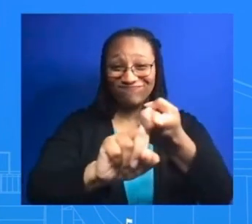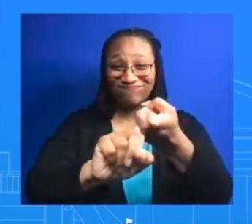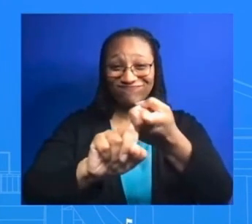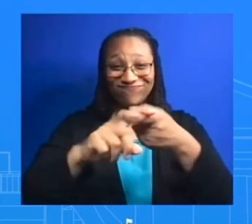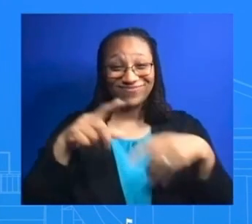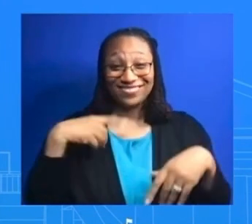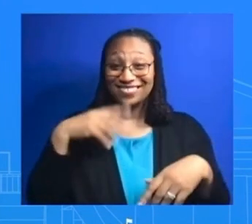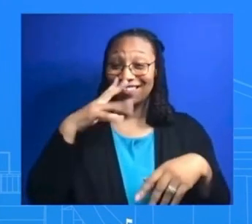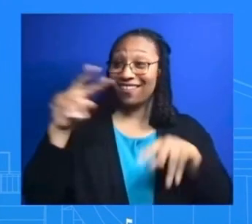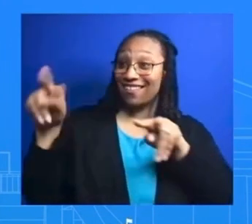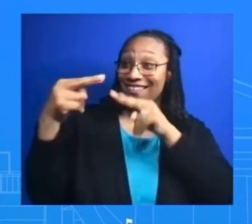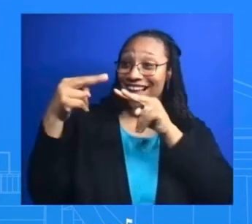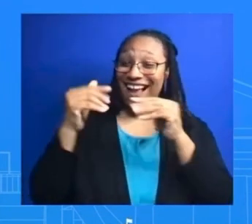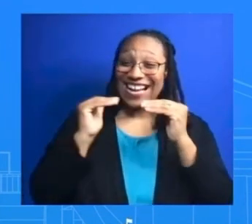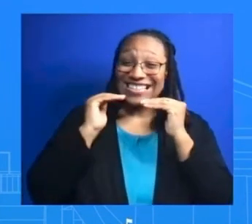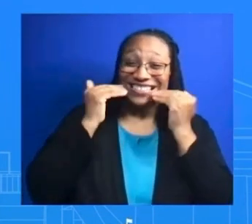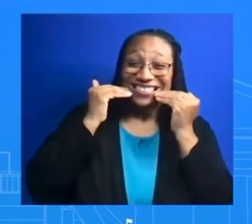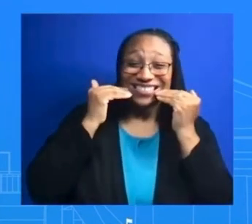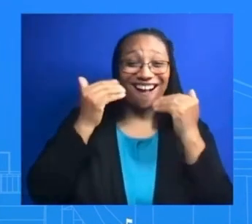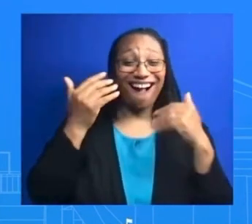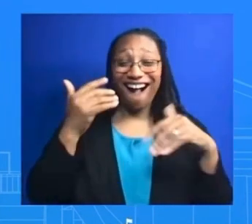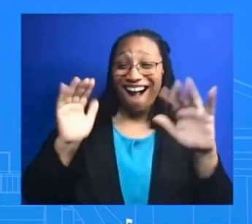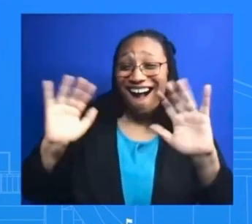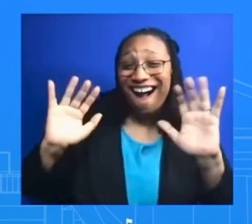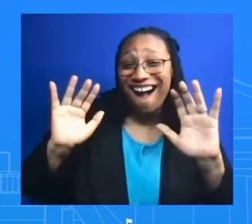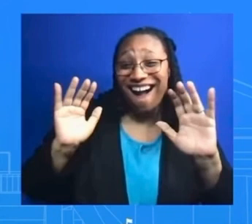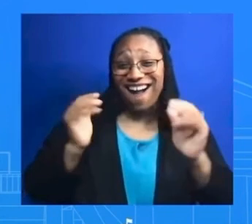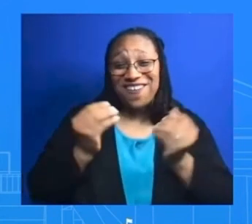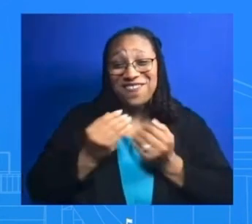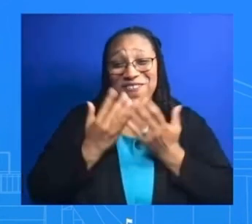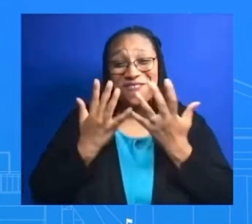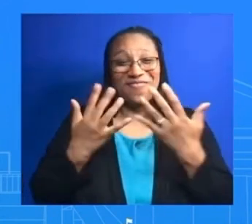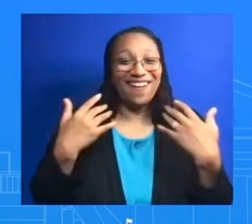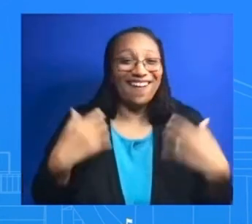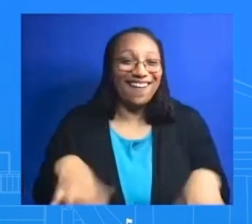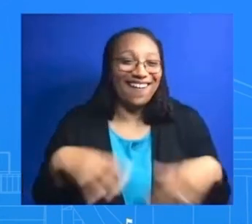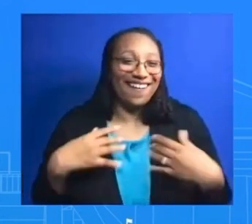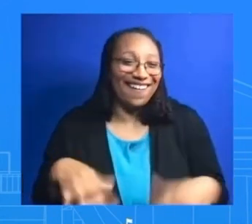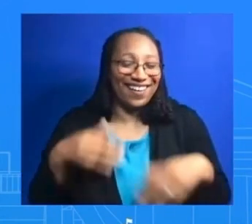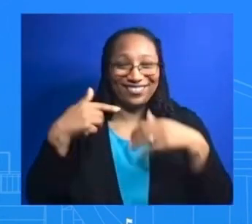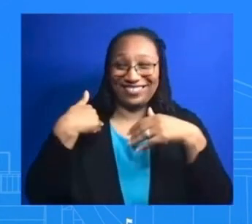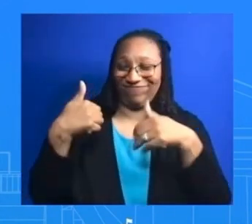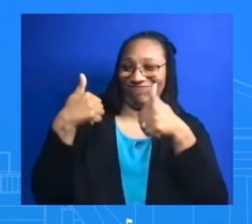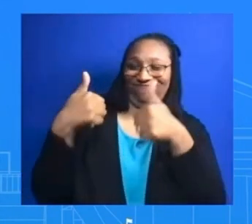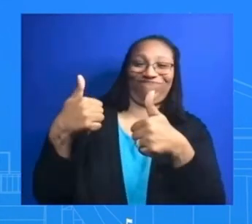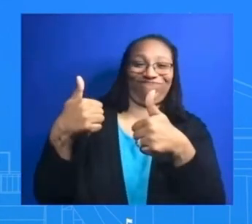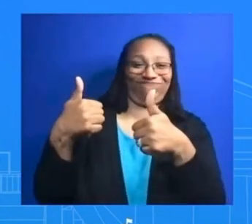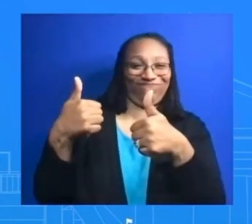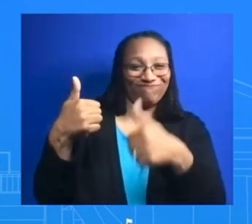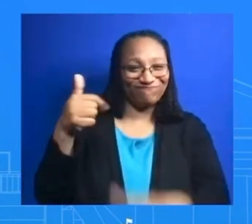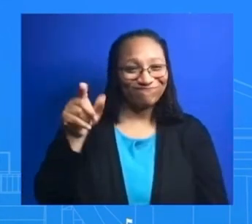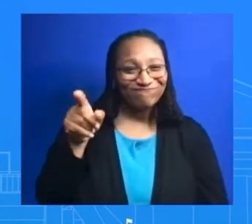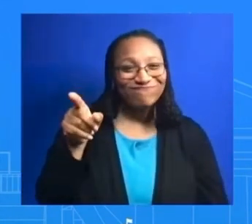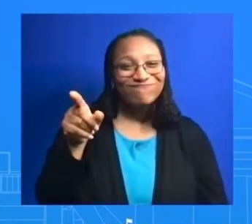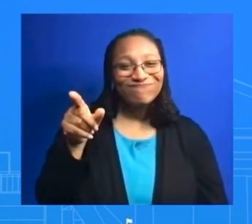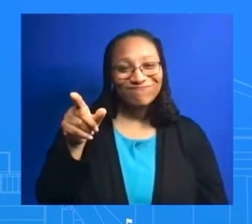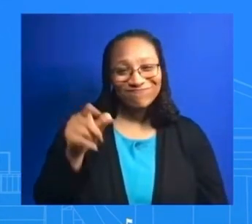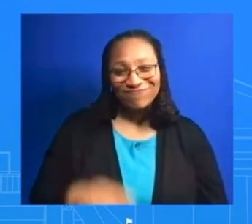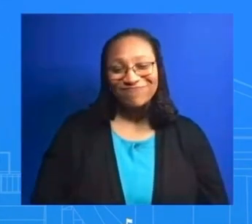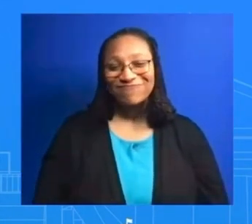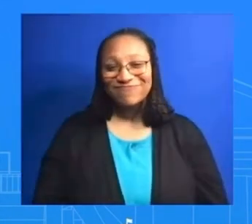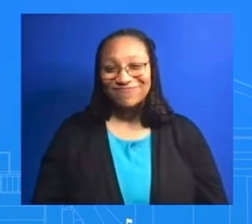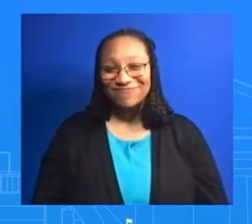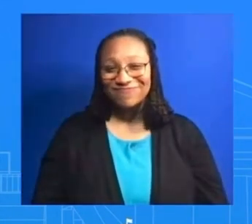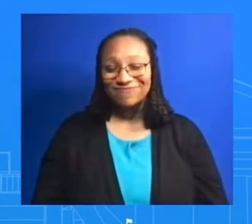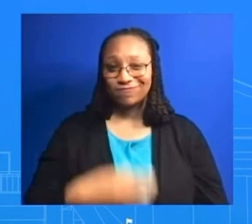smiles, and gives me a thumbs up. So I give you a thumbs up back to you, my friend. And I know many of you have seen him traveling, carrying